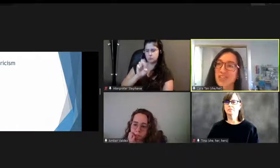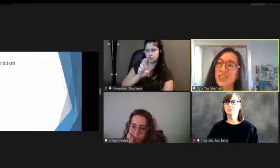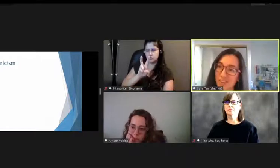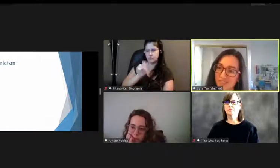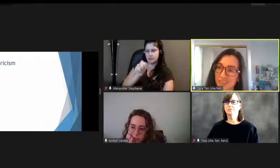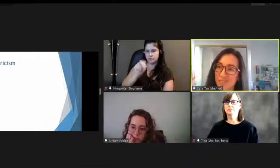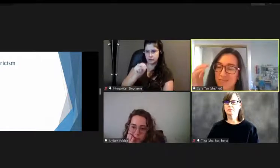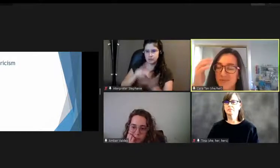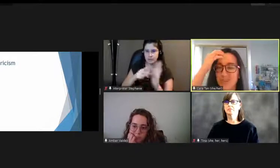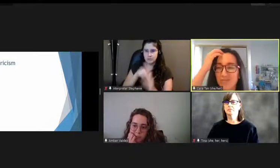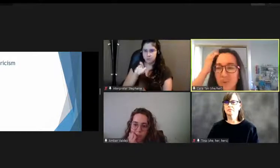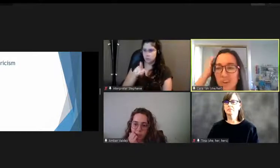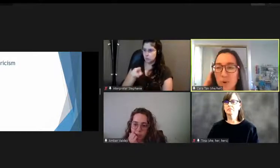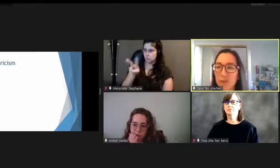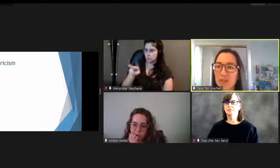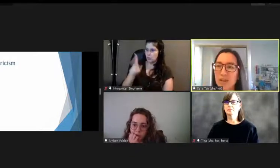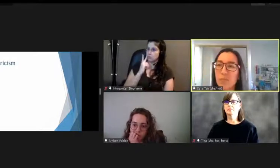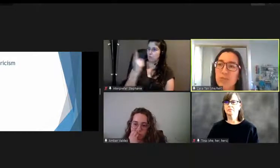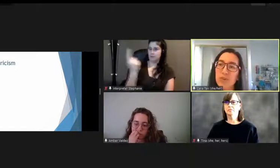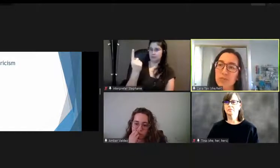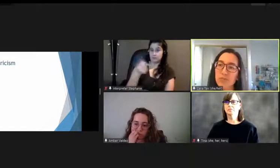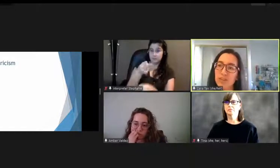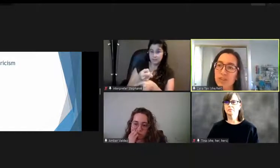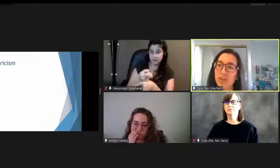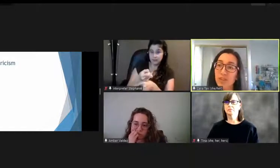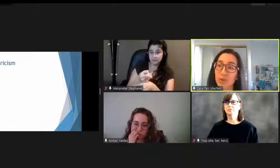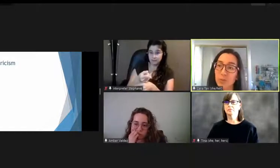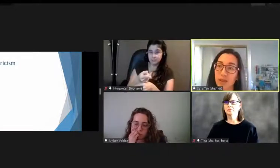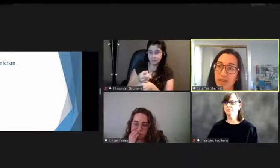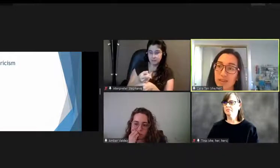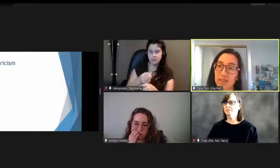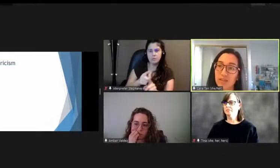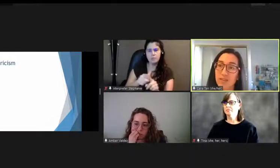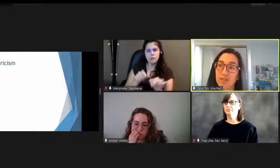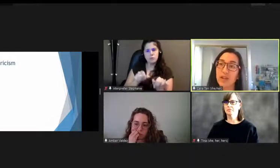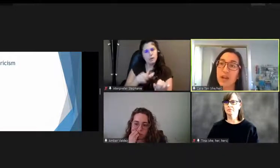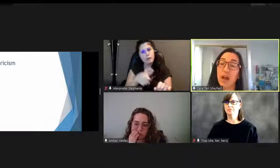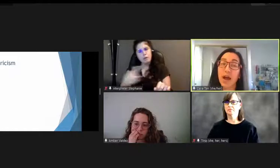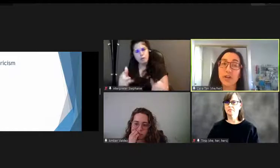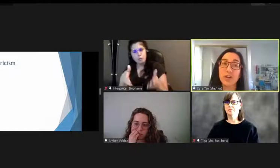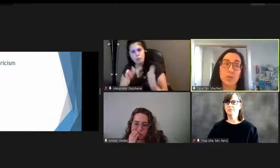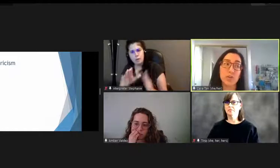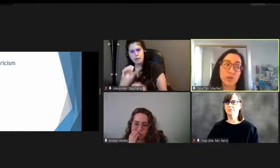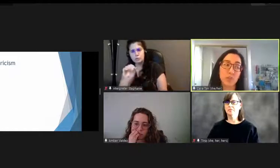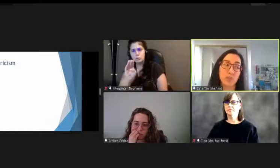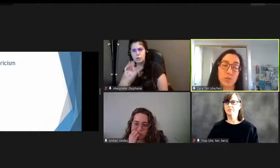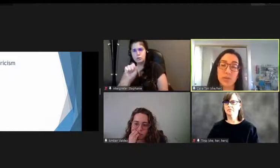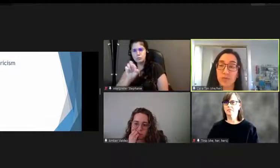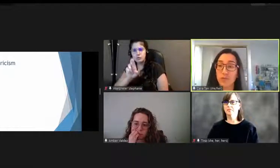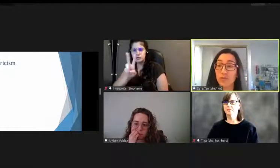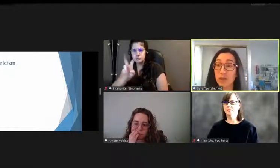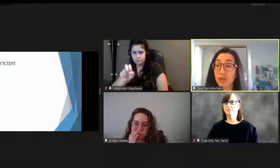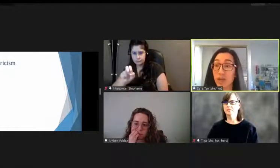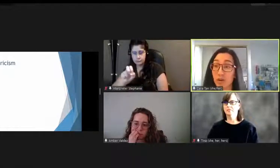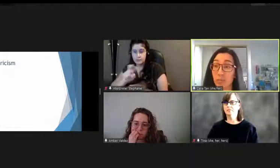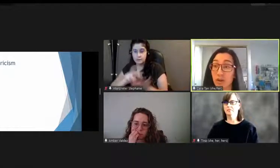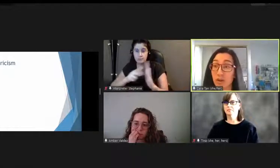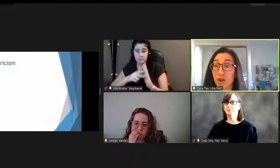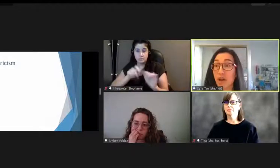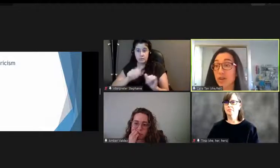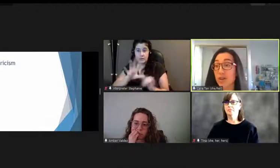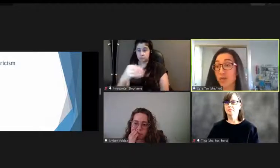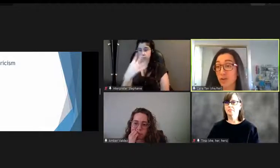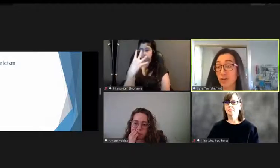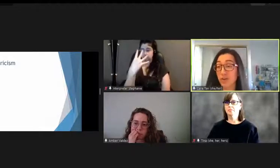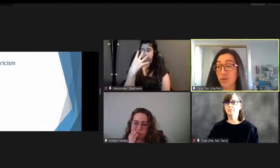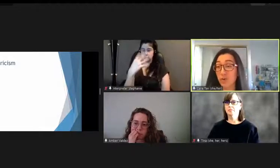observation, clearly, right? But we can observe things in other ways, right? I could observe someone through a video camera.